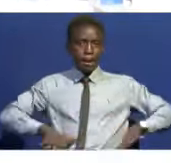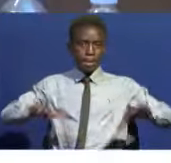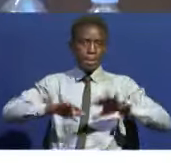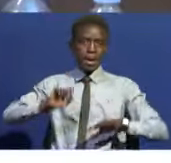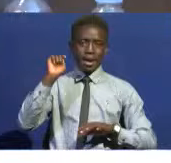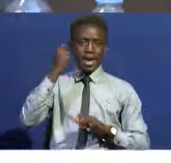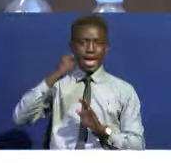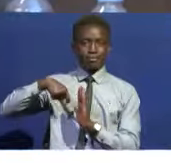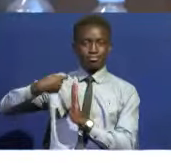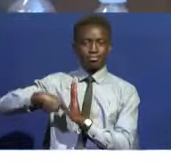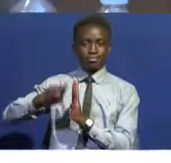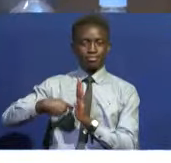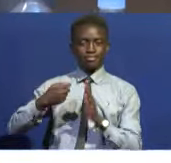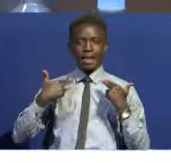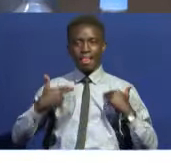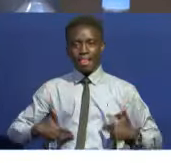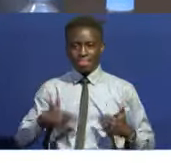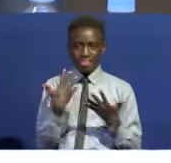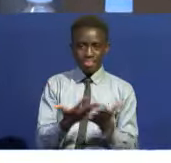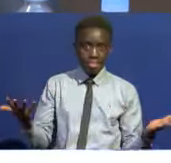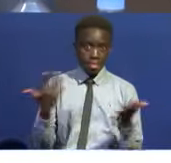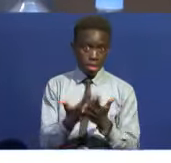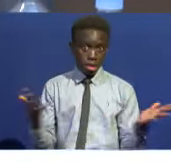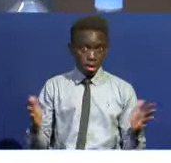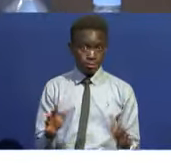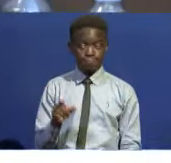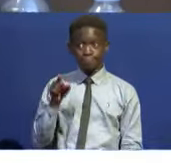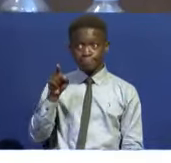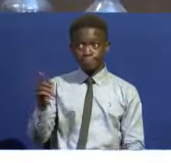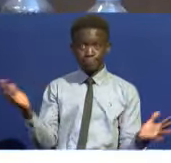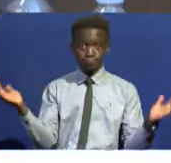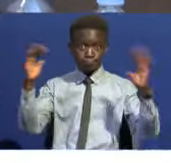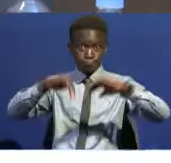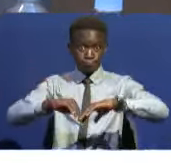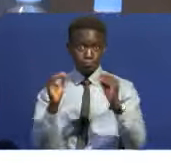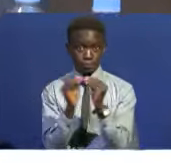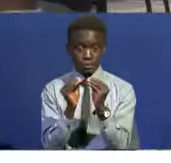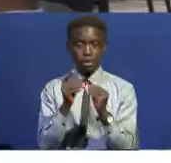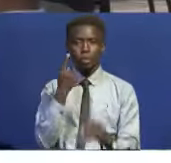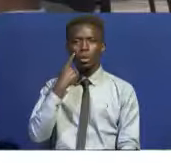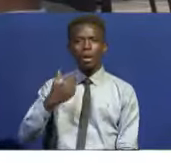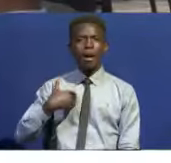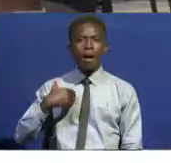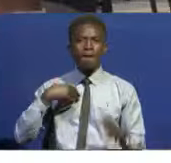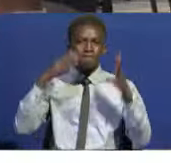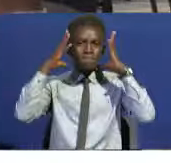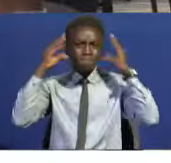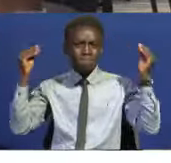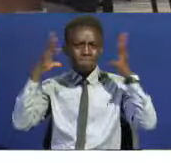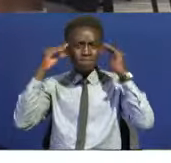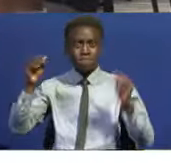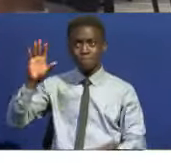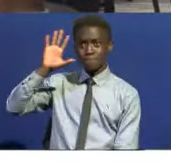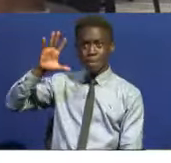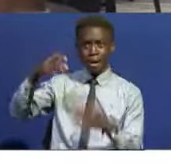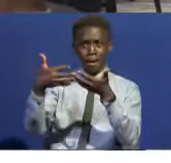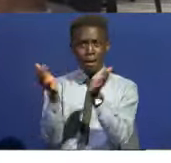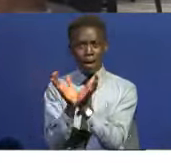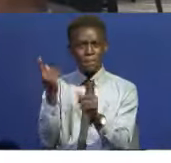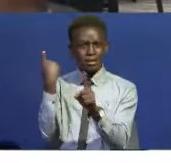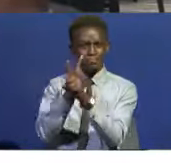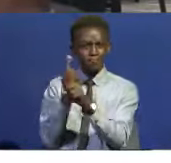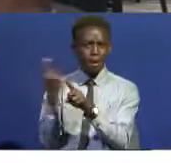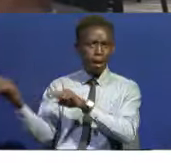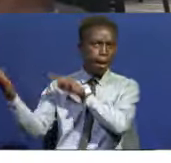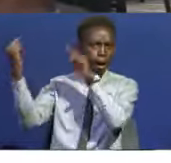The Life Science and Health Trade Mission Forum saw 18 Dutch companies visiting Kenya to strengthen the Kenya-Dutch